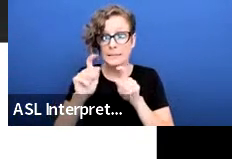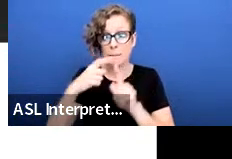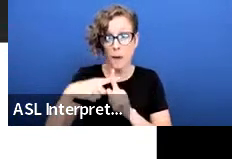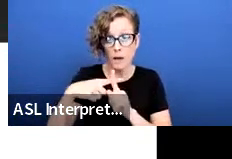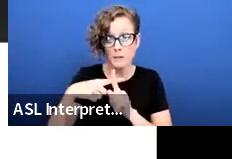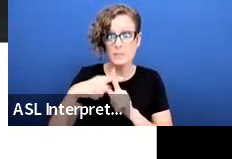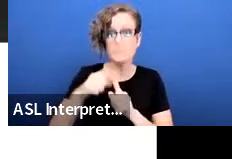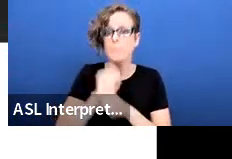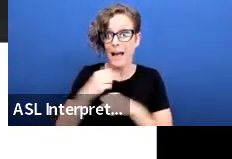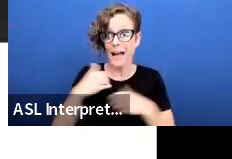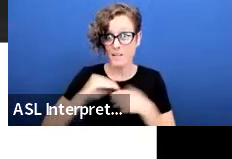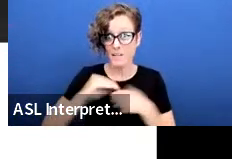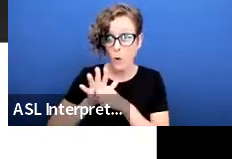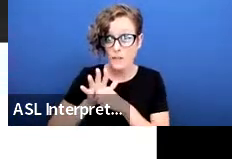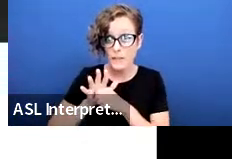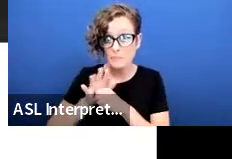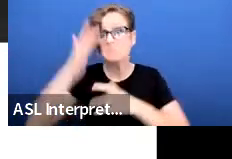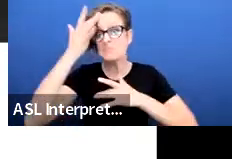stay home.